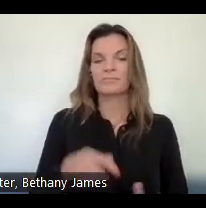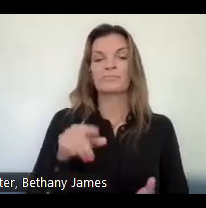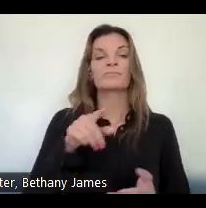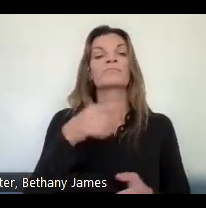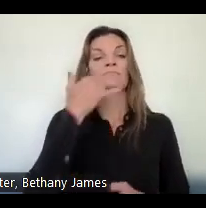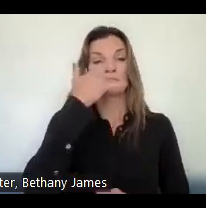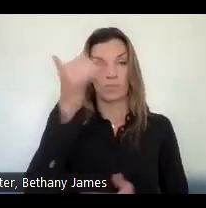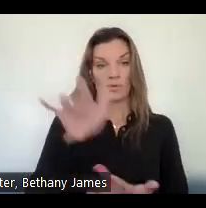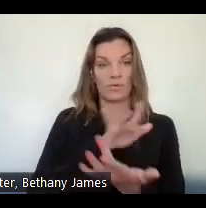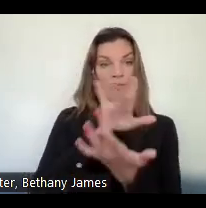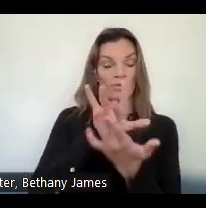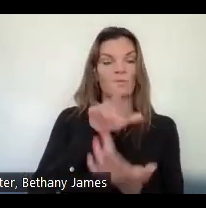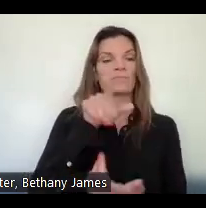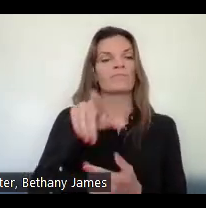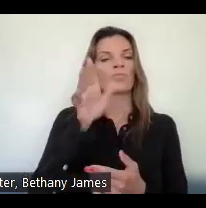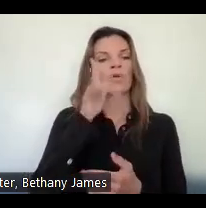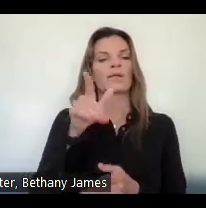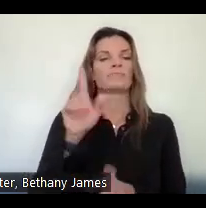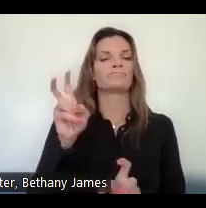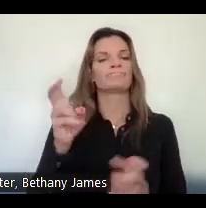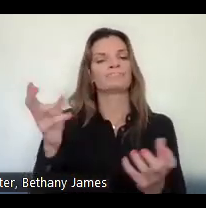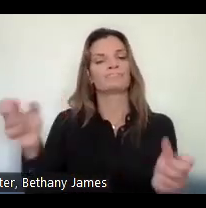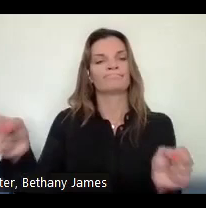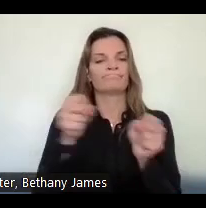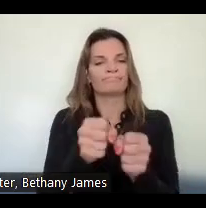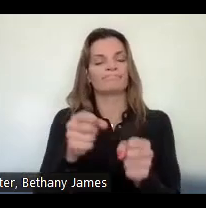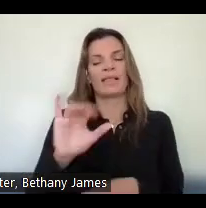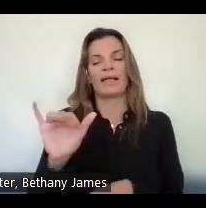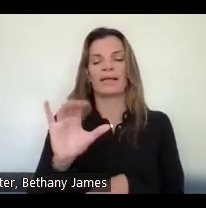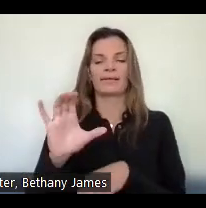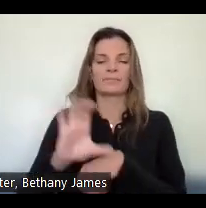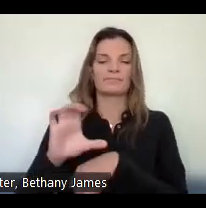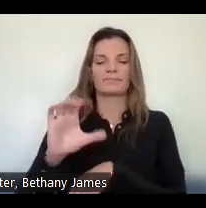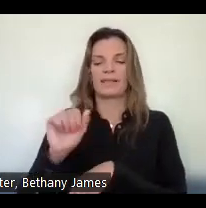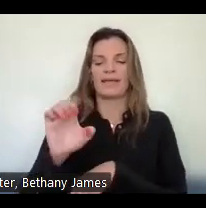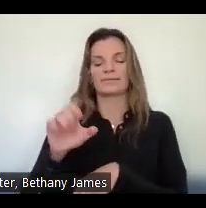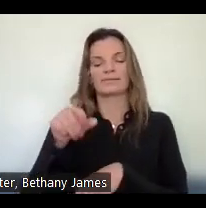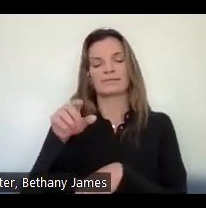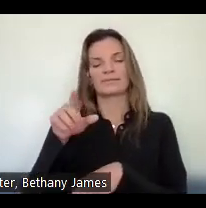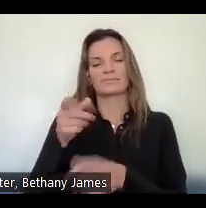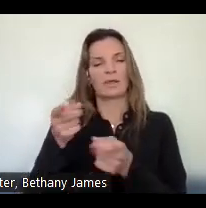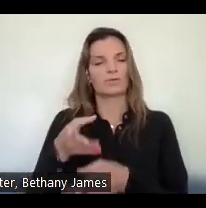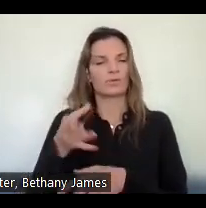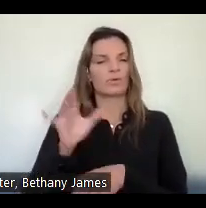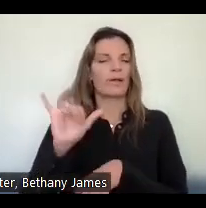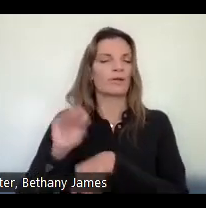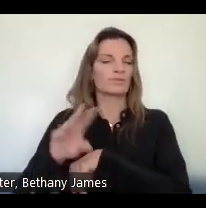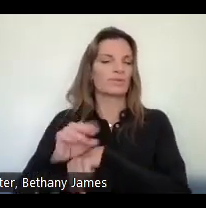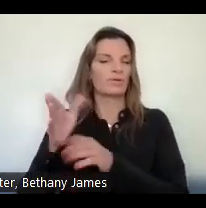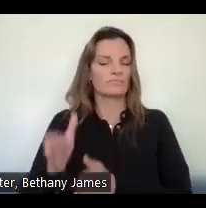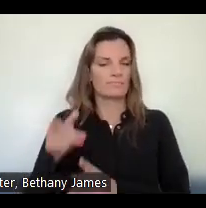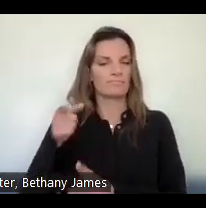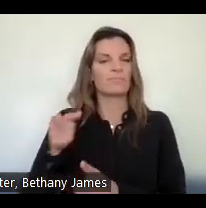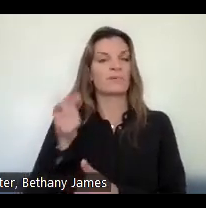to, it's sort of like a case manager. It's more like a consultant, but they can connect them with services throughout the state. This